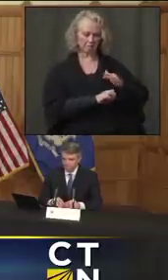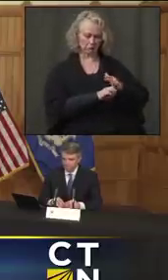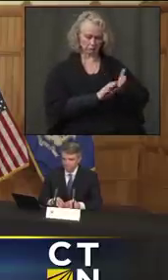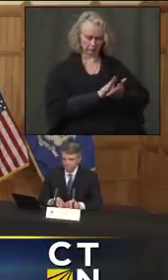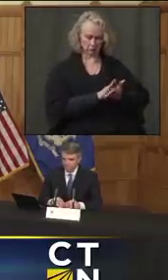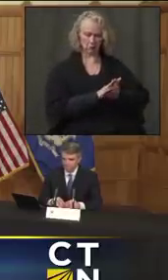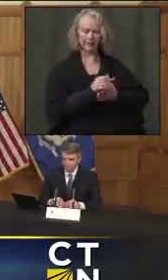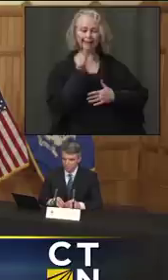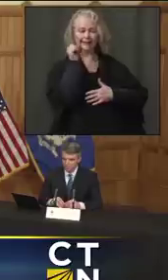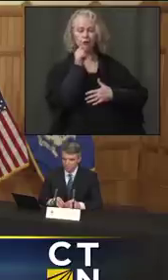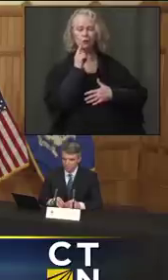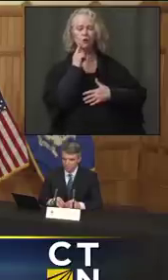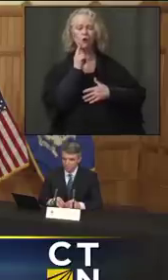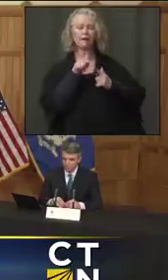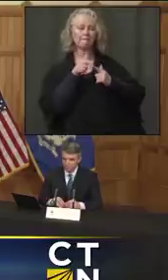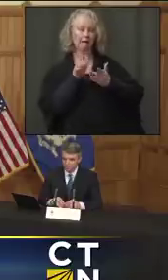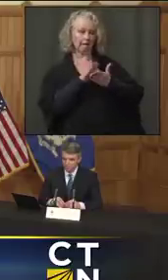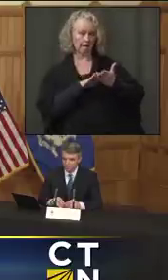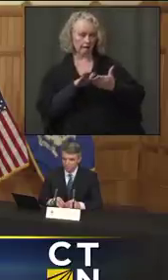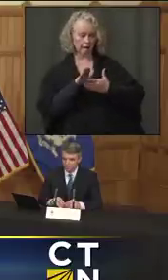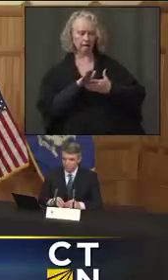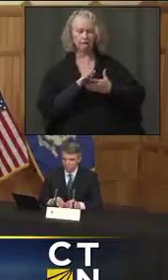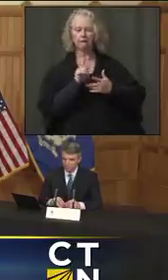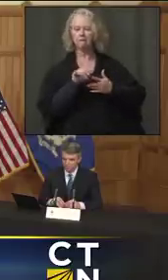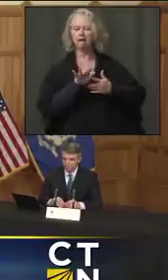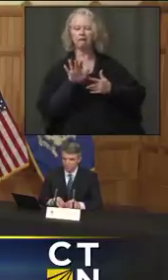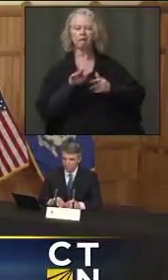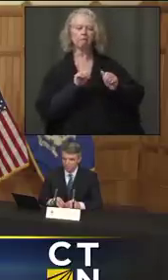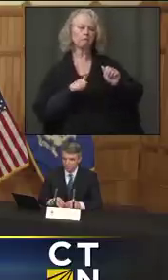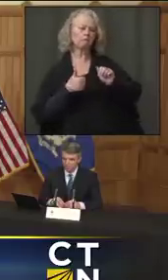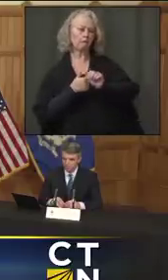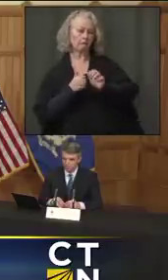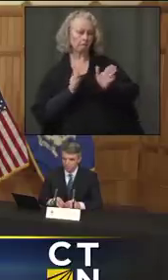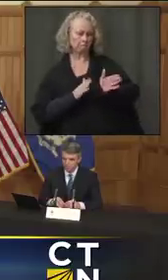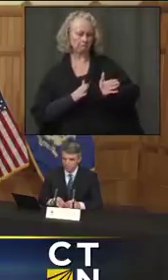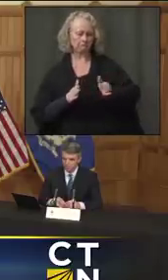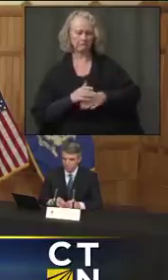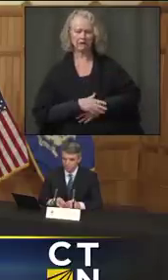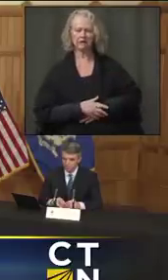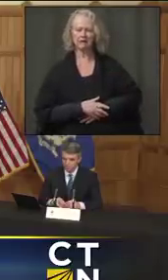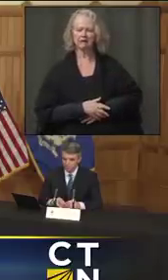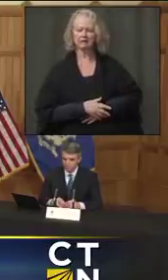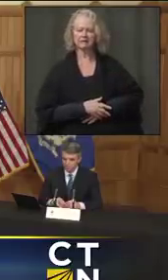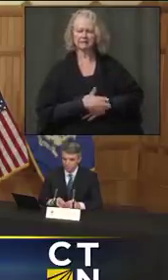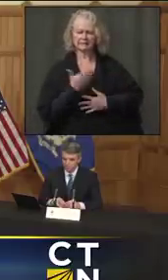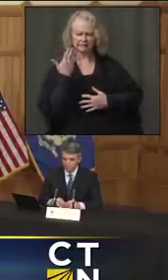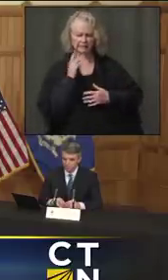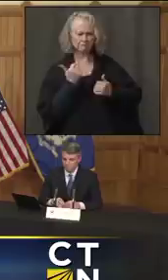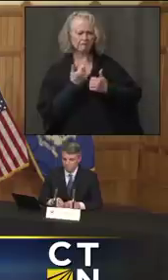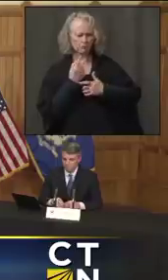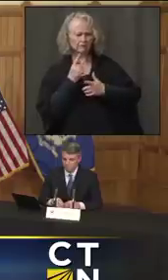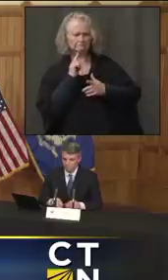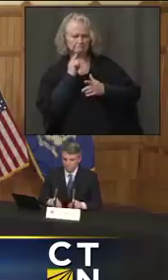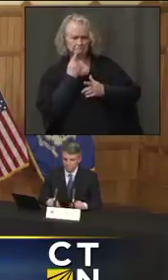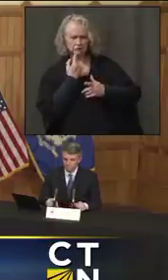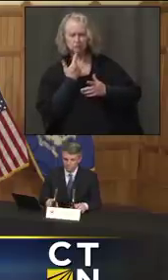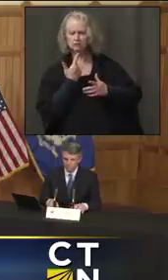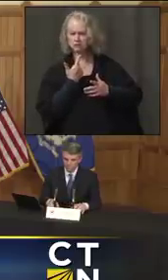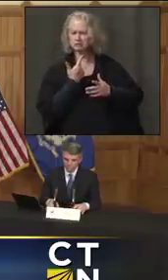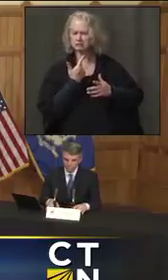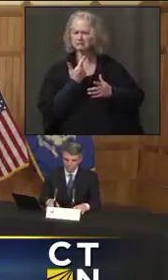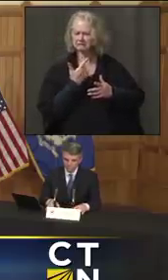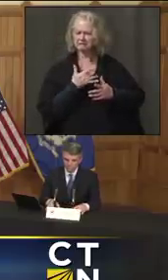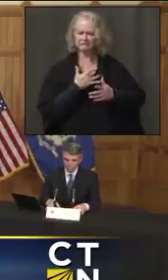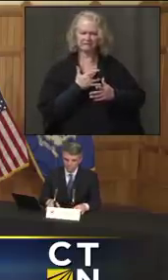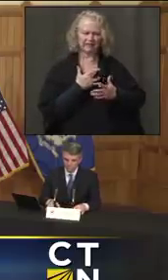yesterday about backup plans, and everyone seems to be very serious about concern that this could